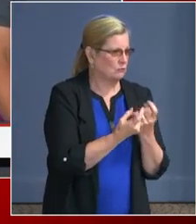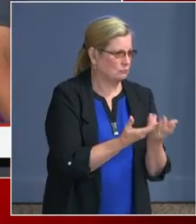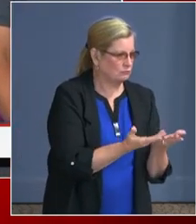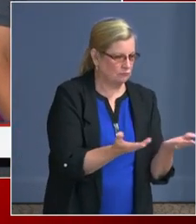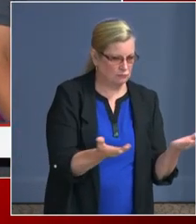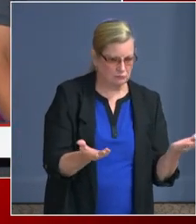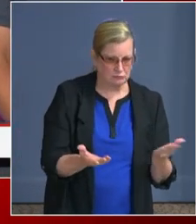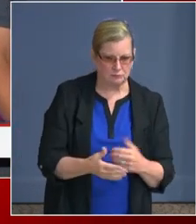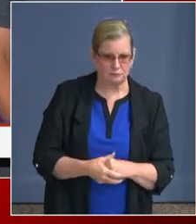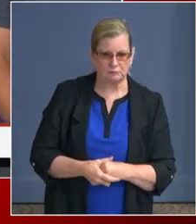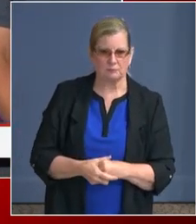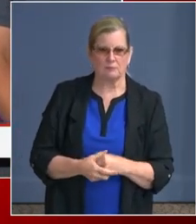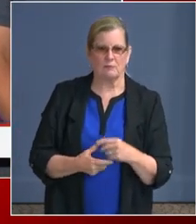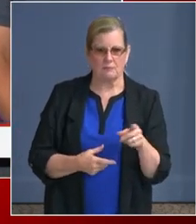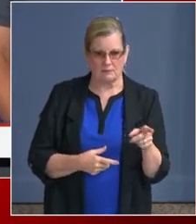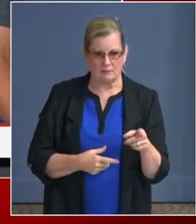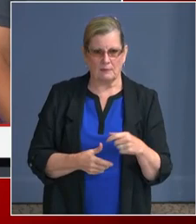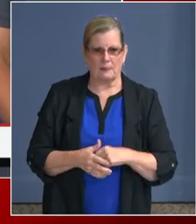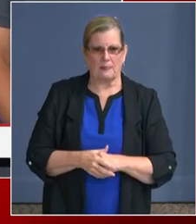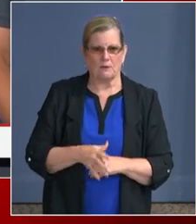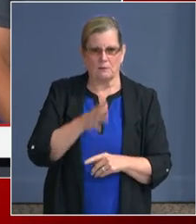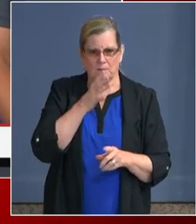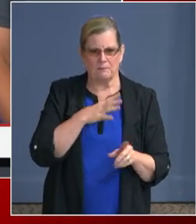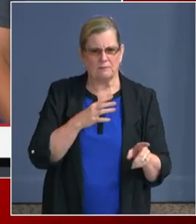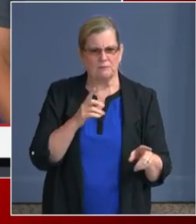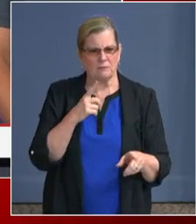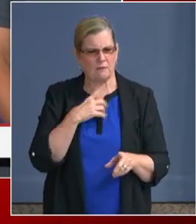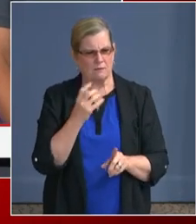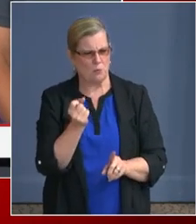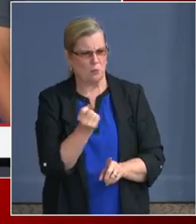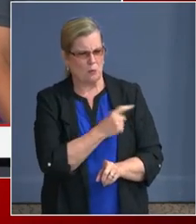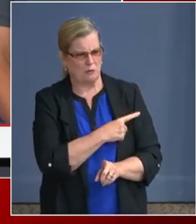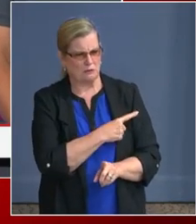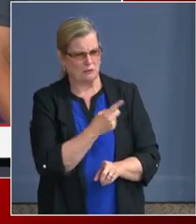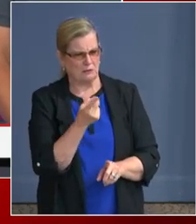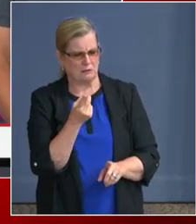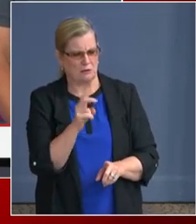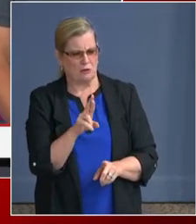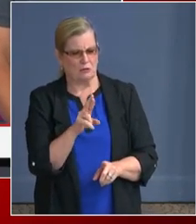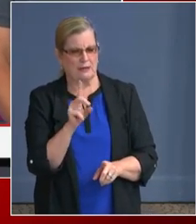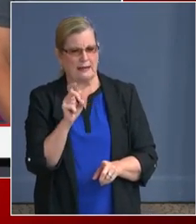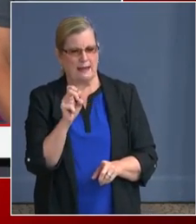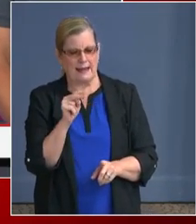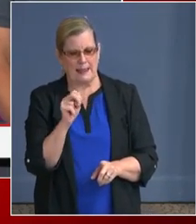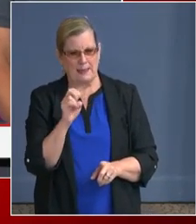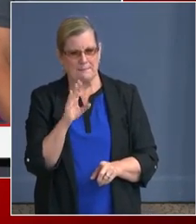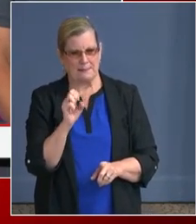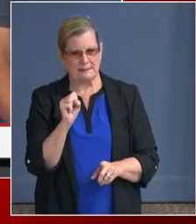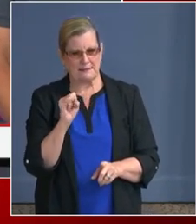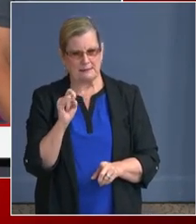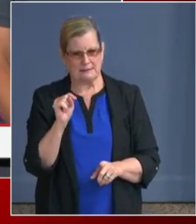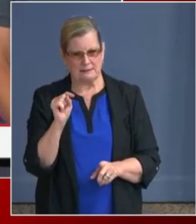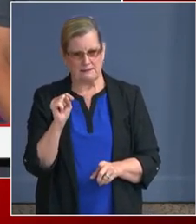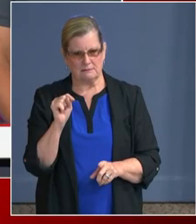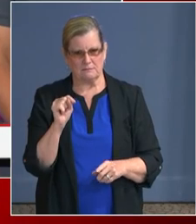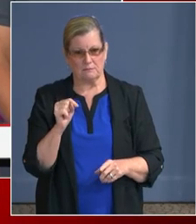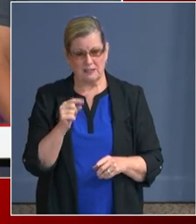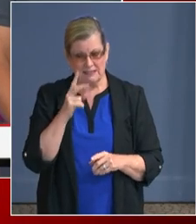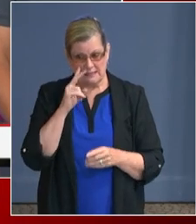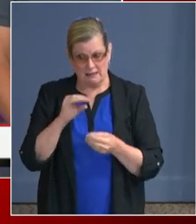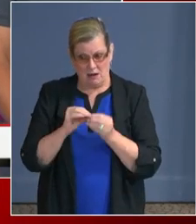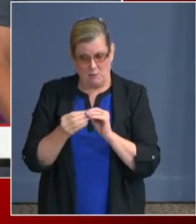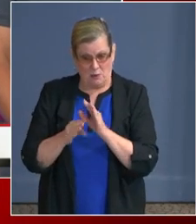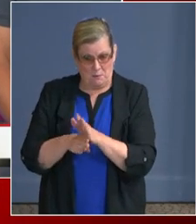Any questions? Yes. I have a question for Dr. Nesbitt. You just mentioned some states that are seeing increasing cases. What